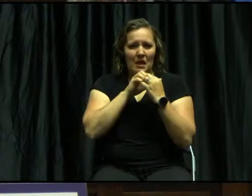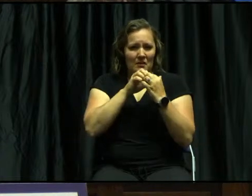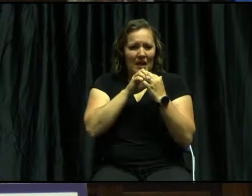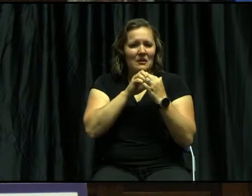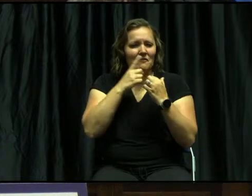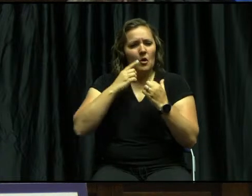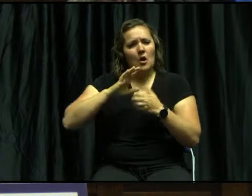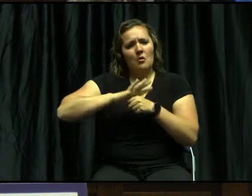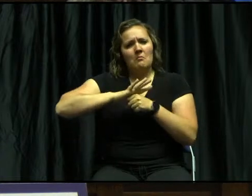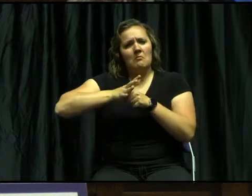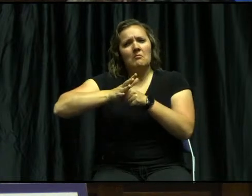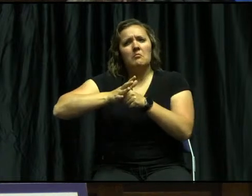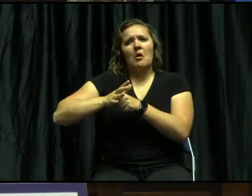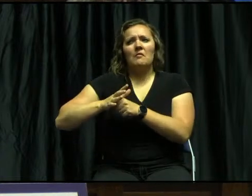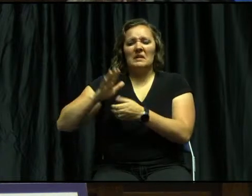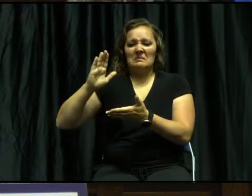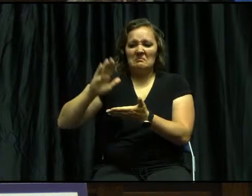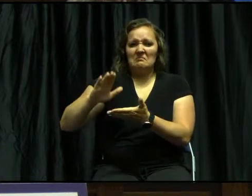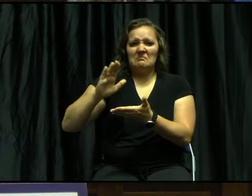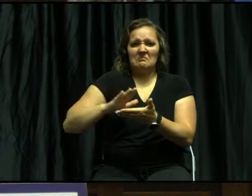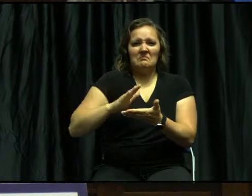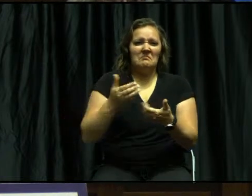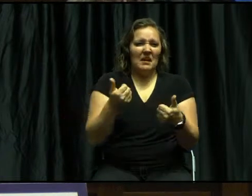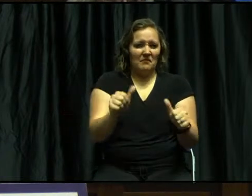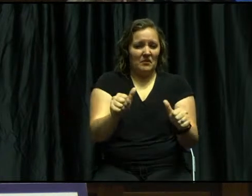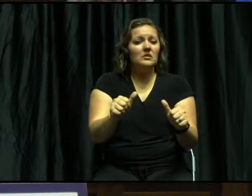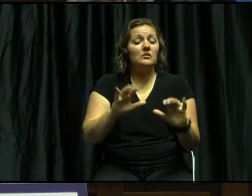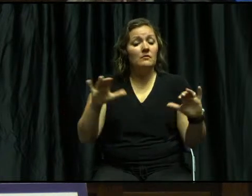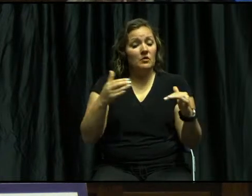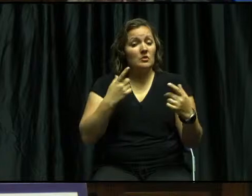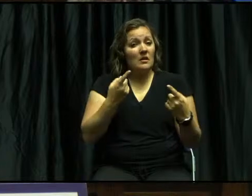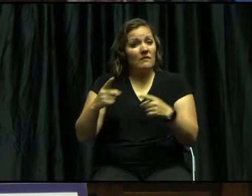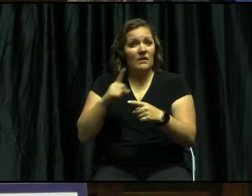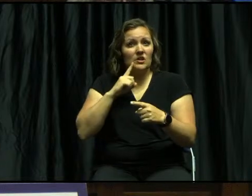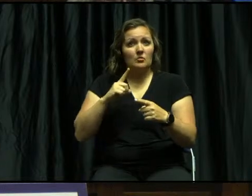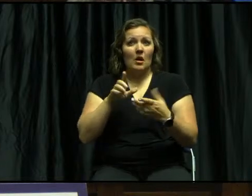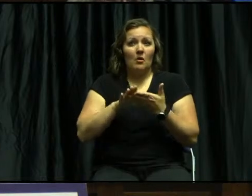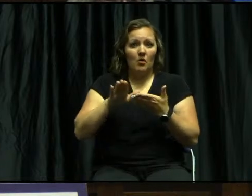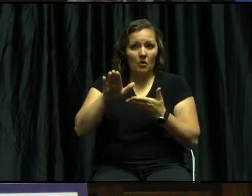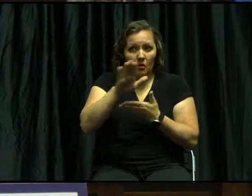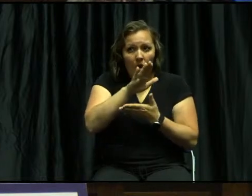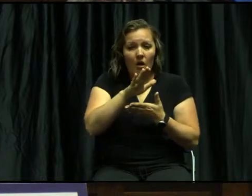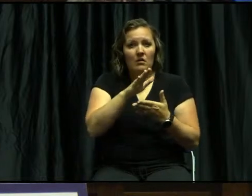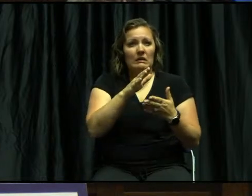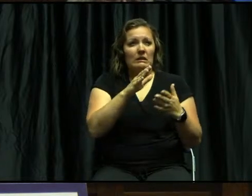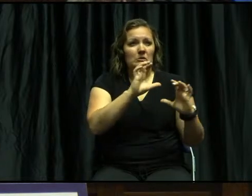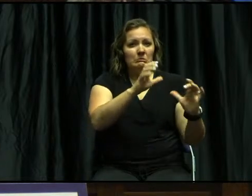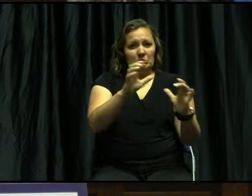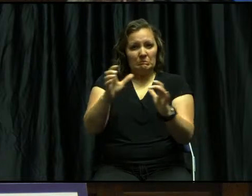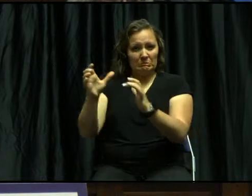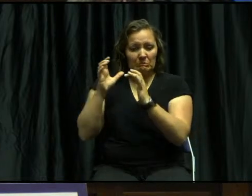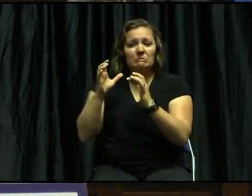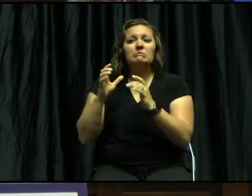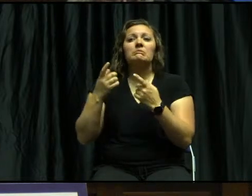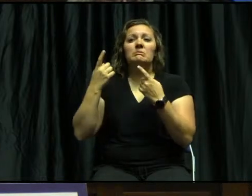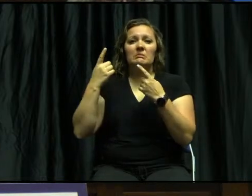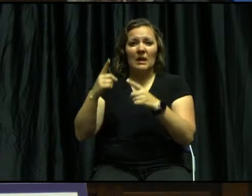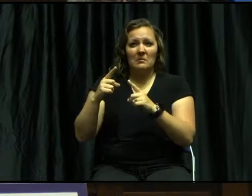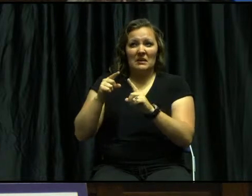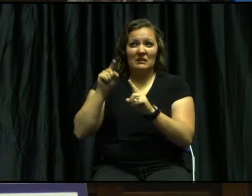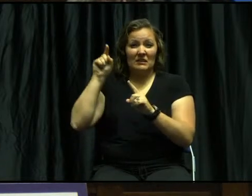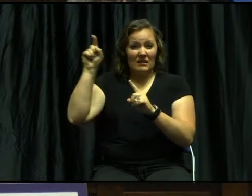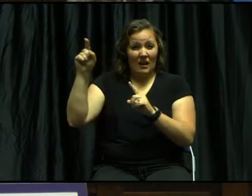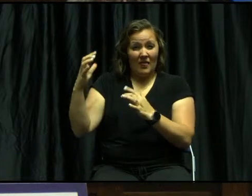protocols. We've focused our in-person events around college convocations being convened at Elizabeth D. Shaw Stewart